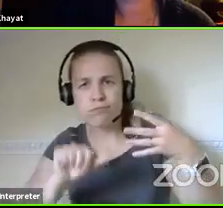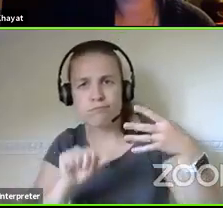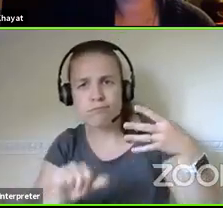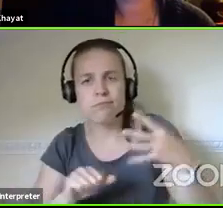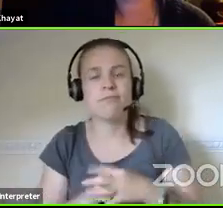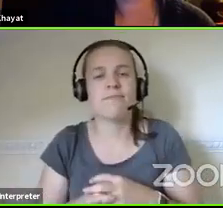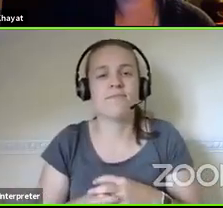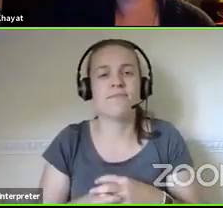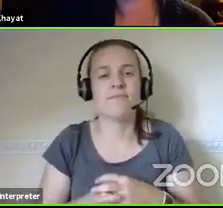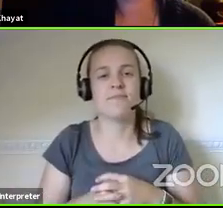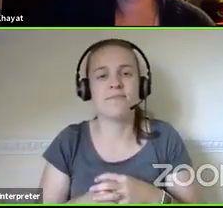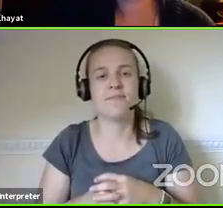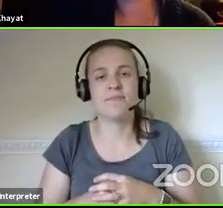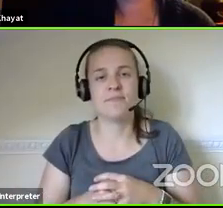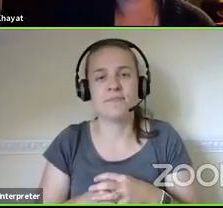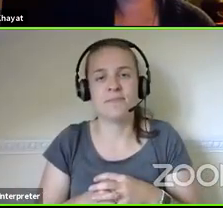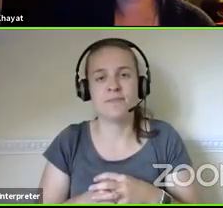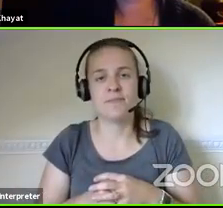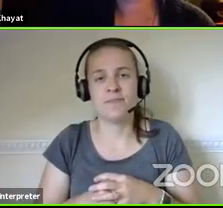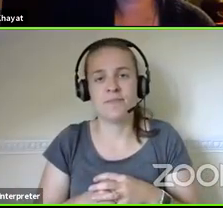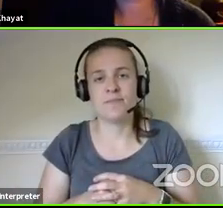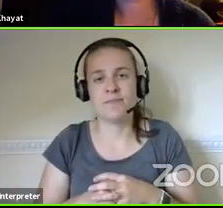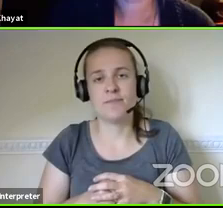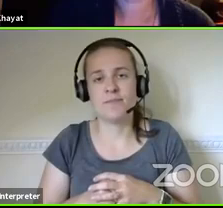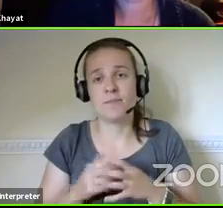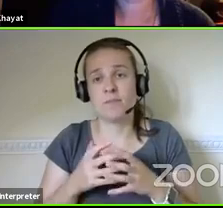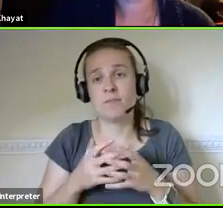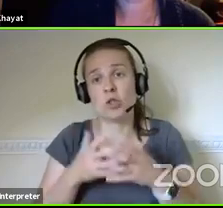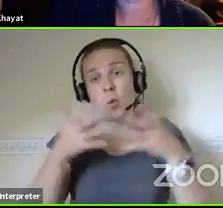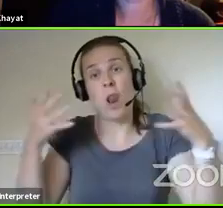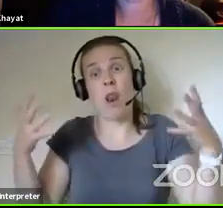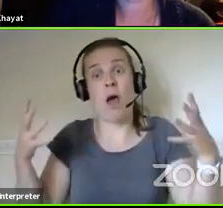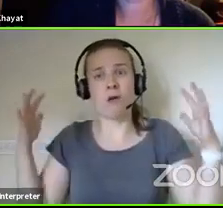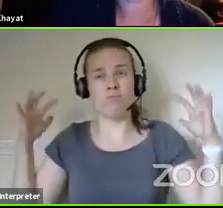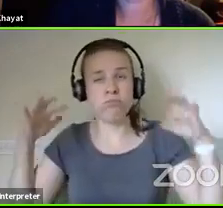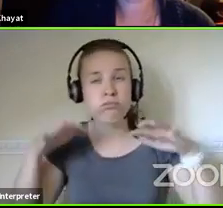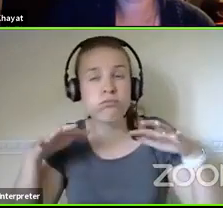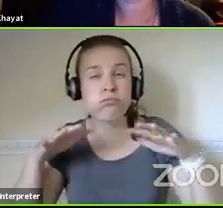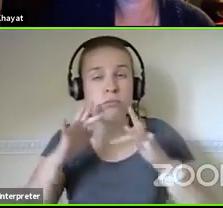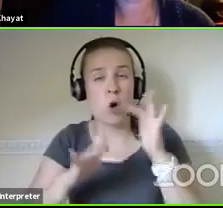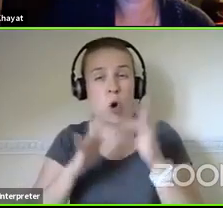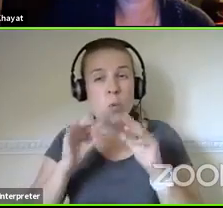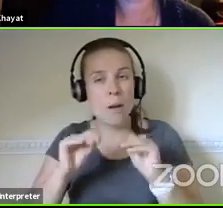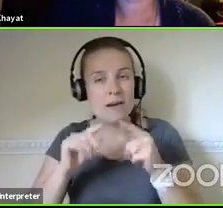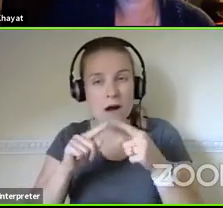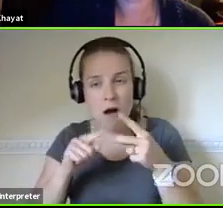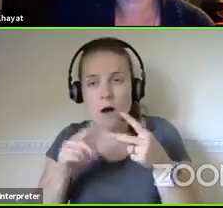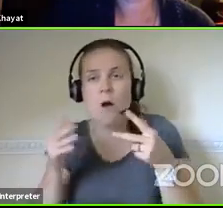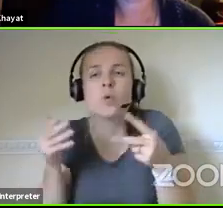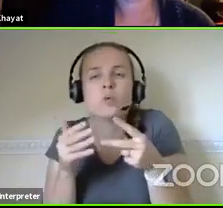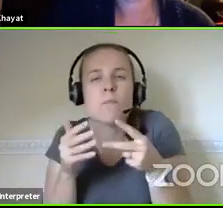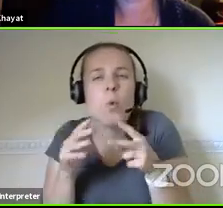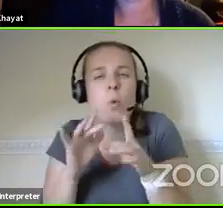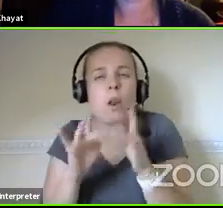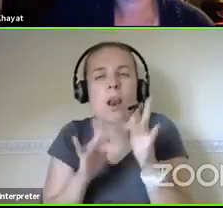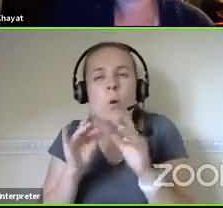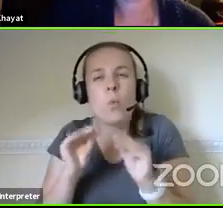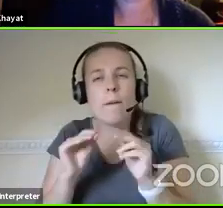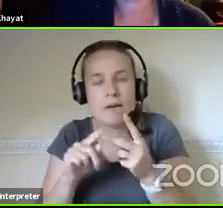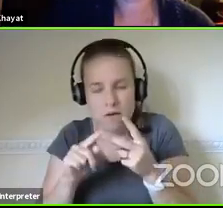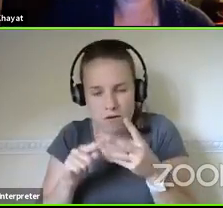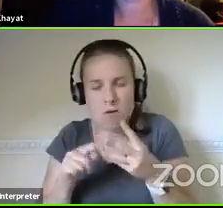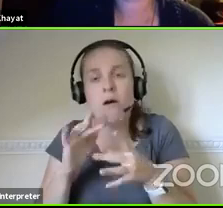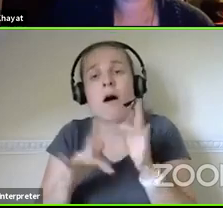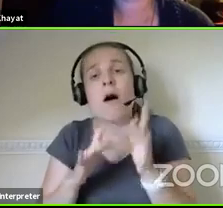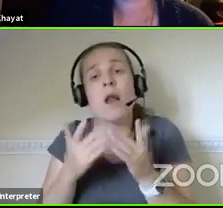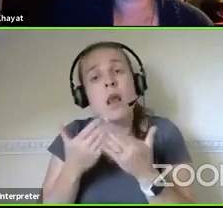priority? A large webinar or a small interactive webinar or meeting, an online study program,